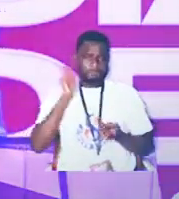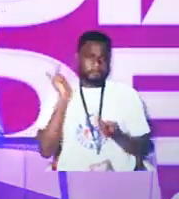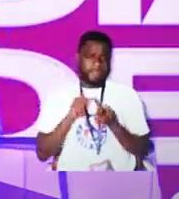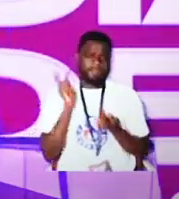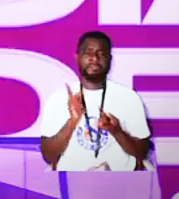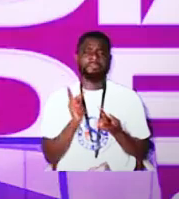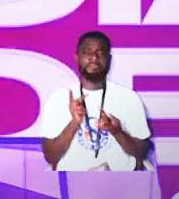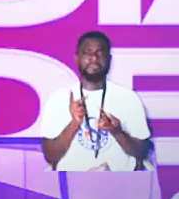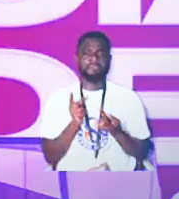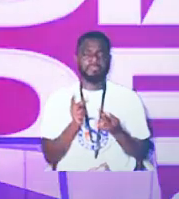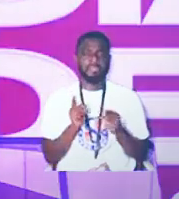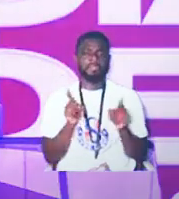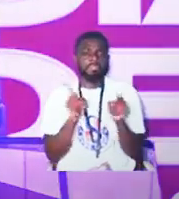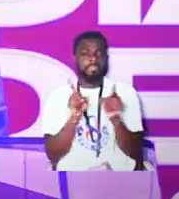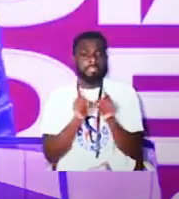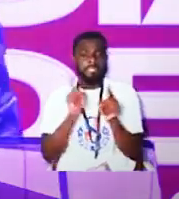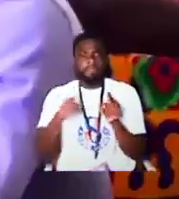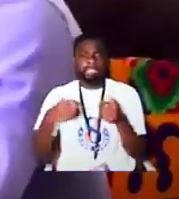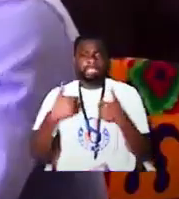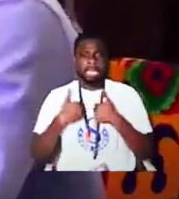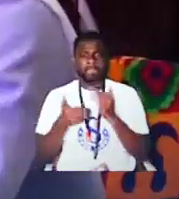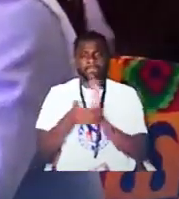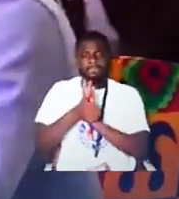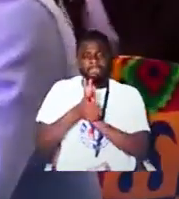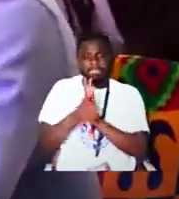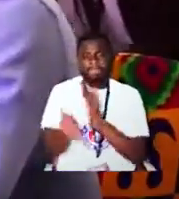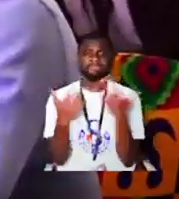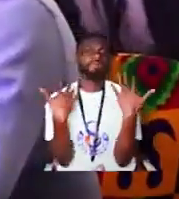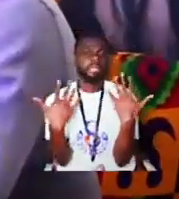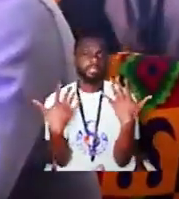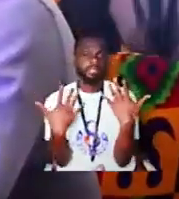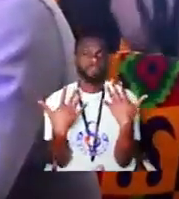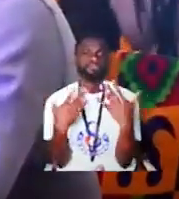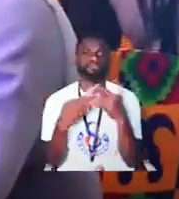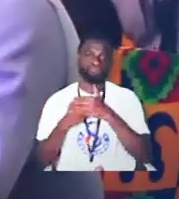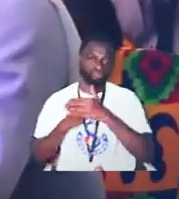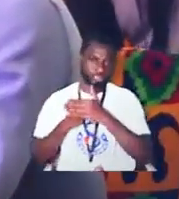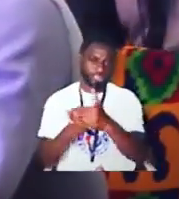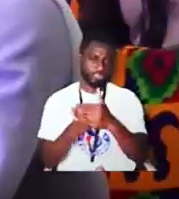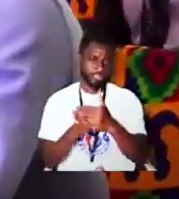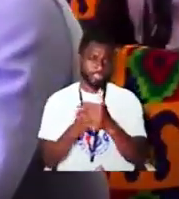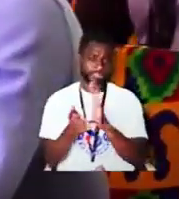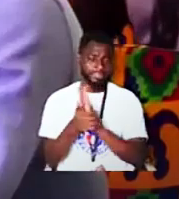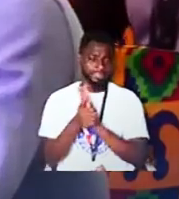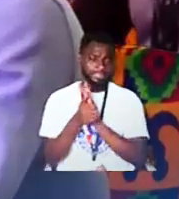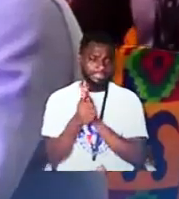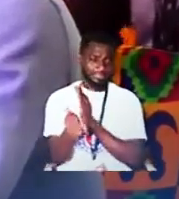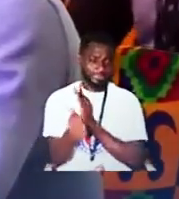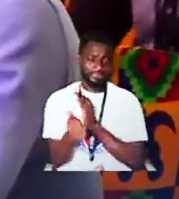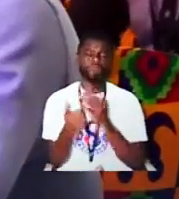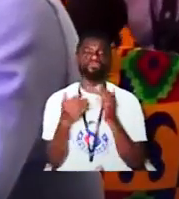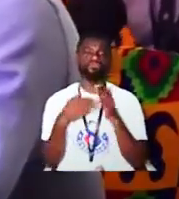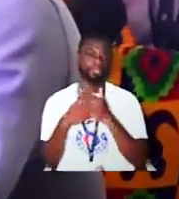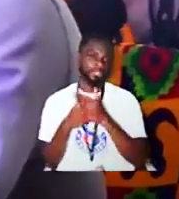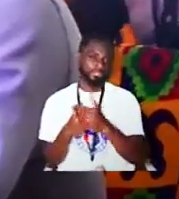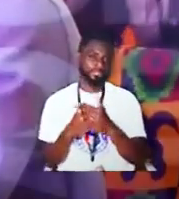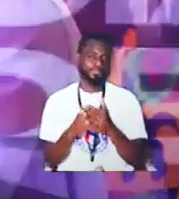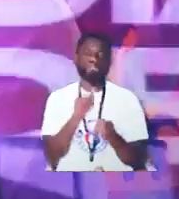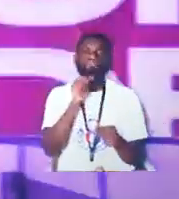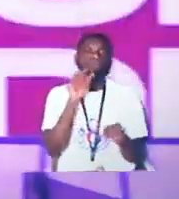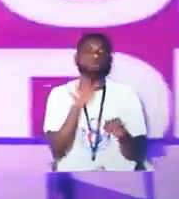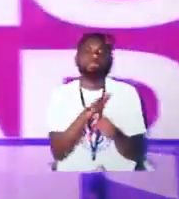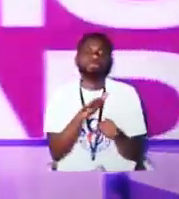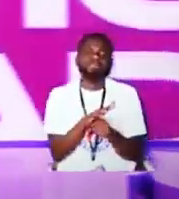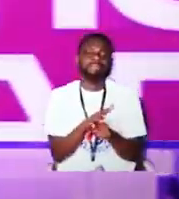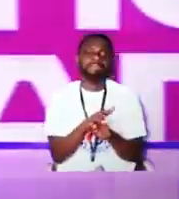should also have skillful hand to be able to lead. Skillful hand to be able to lead. It is not enough